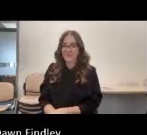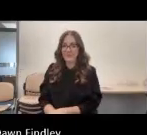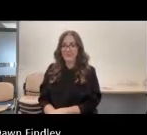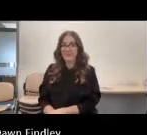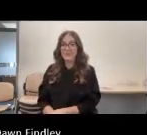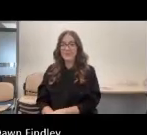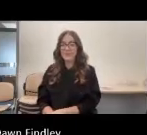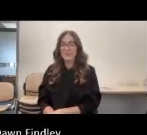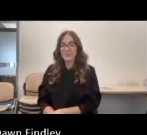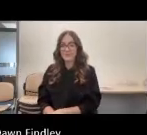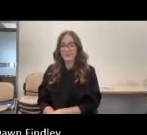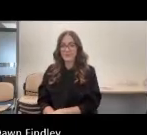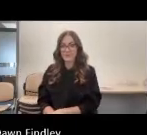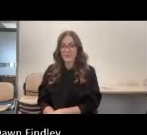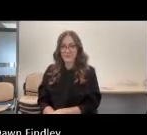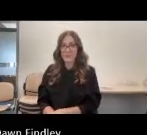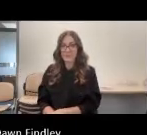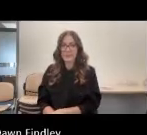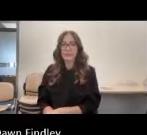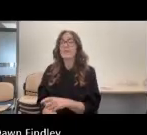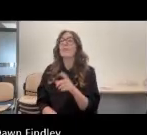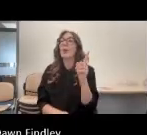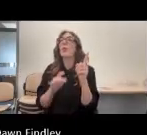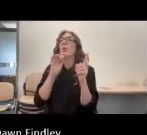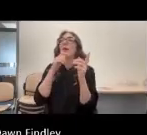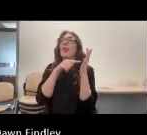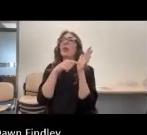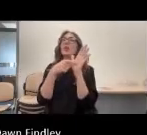be a little pointer on the screen